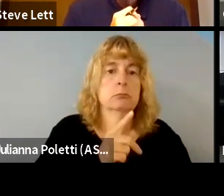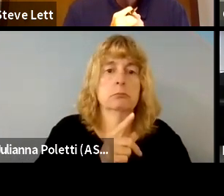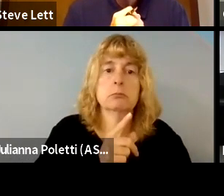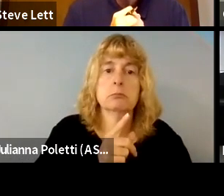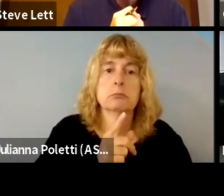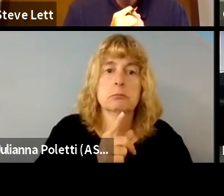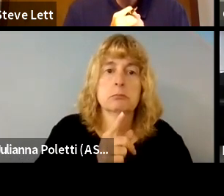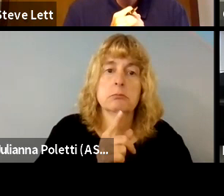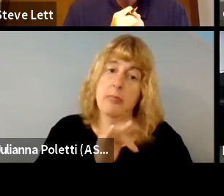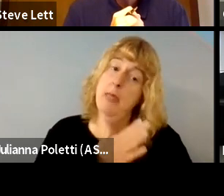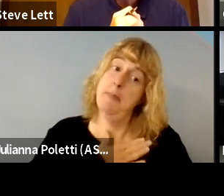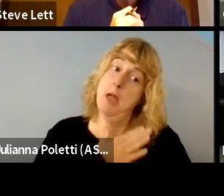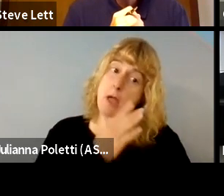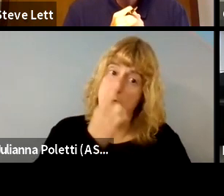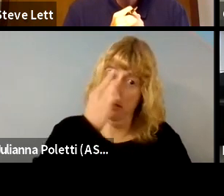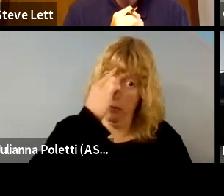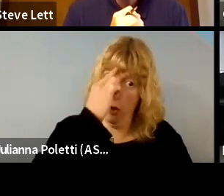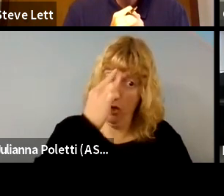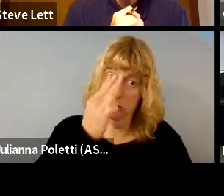fine.